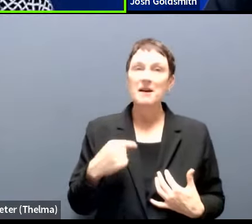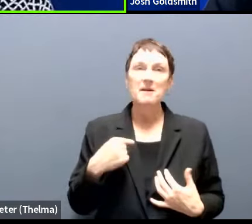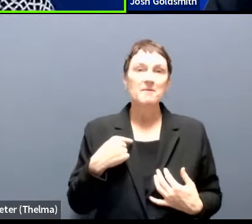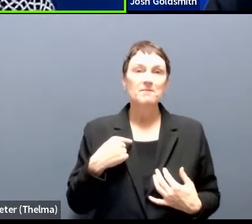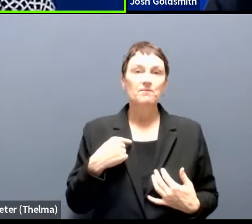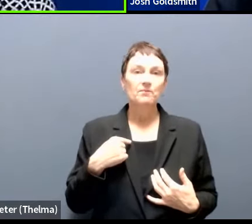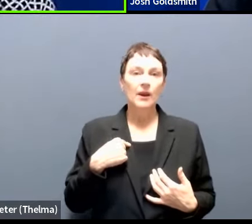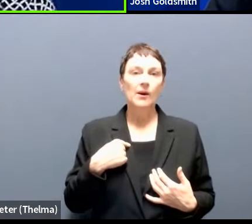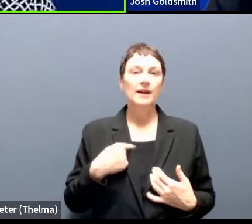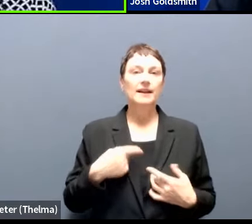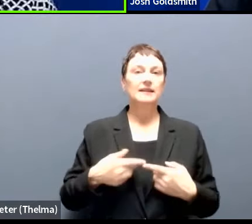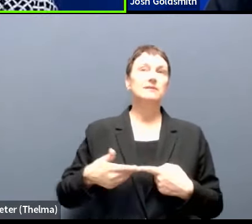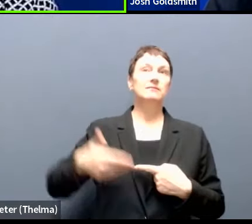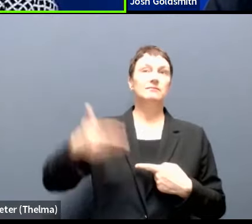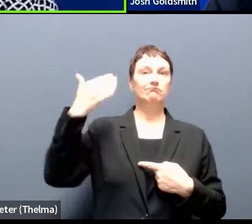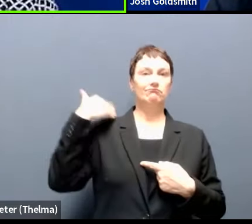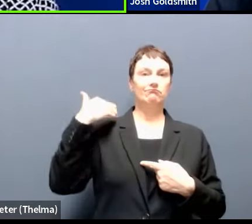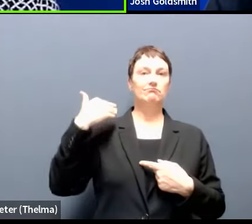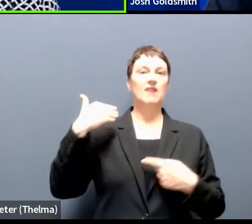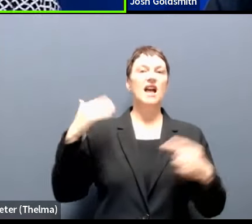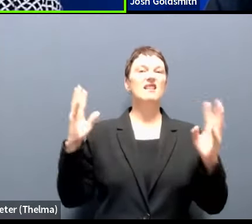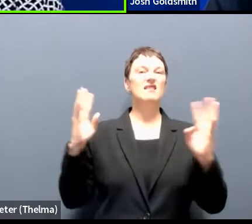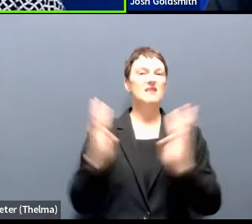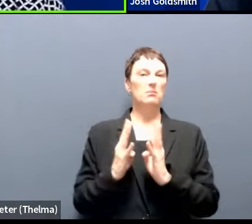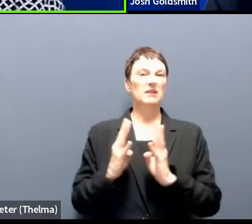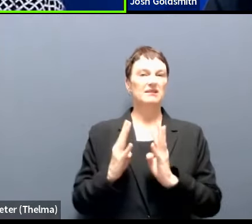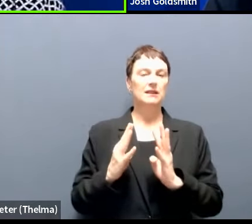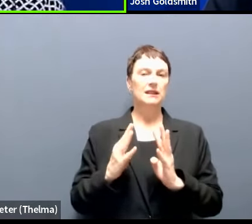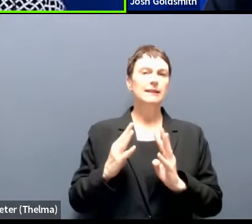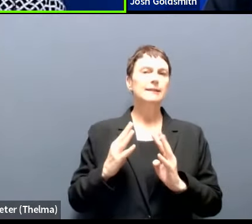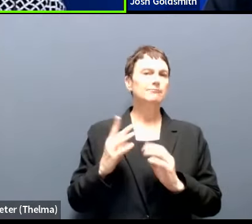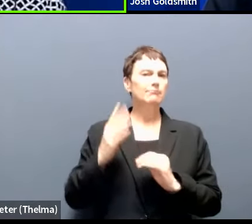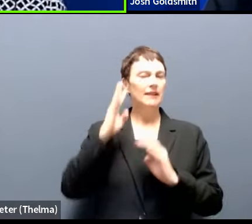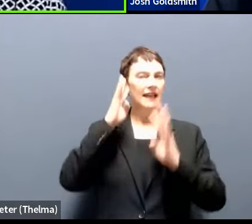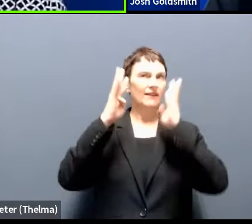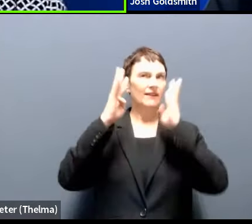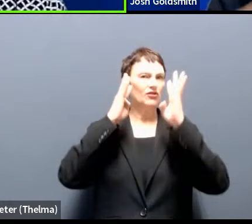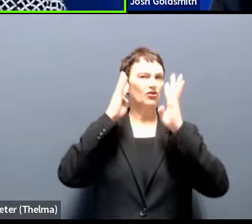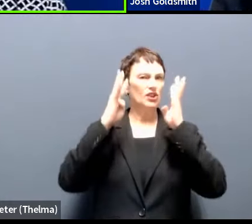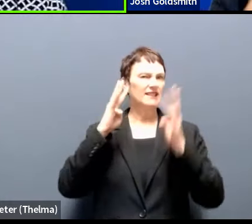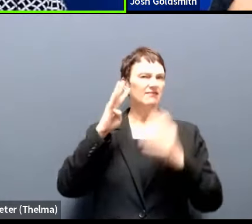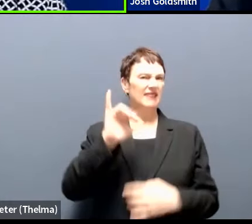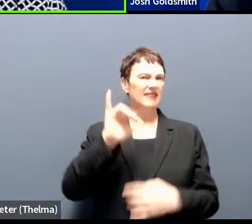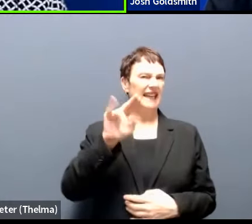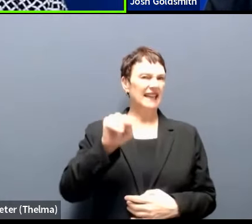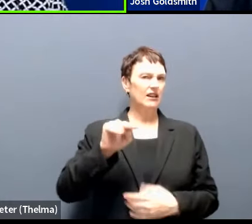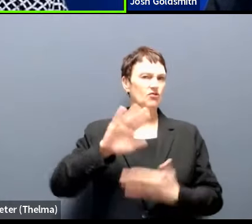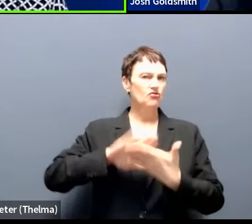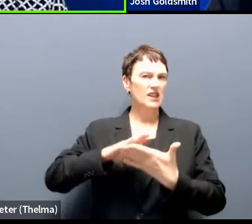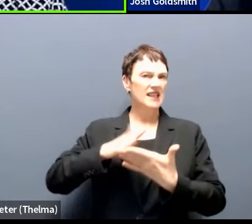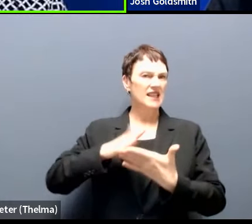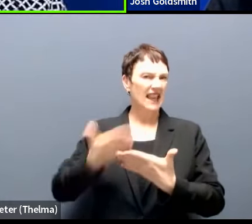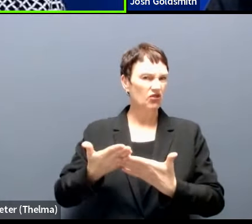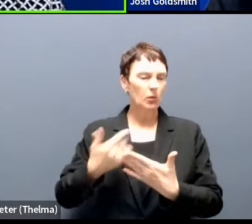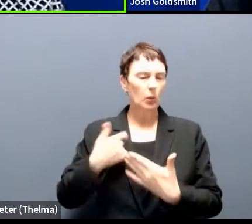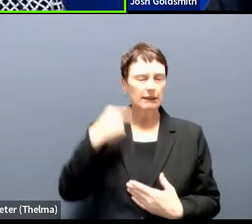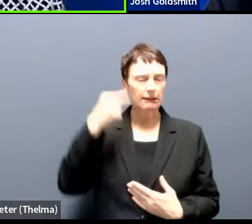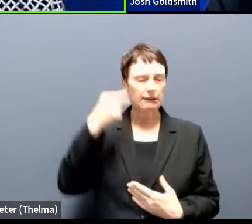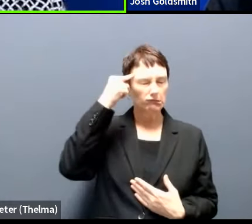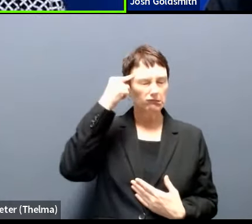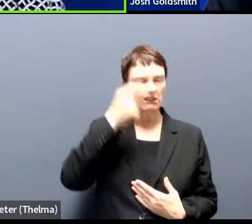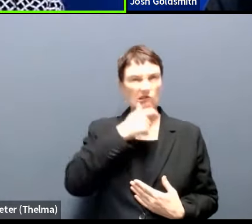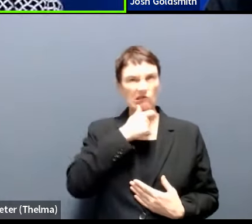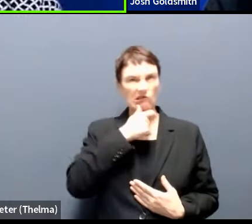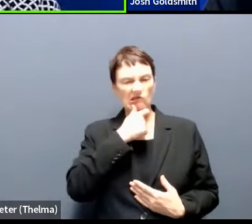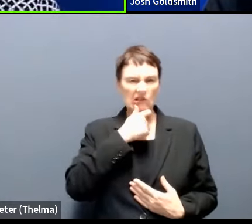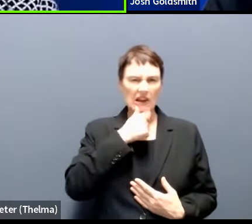Innovation in Translation Summit, we considered having a photo booth, but we were so busy and it was so last minute that we didn't get it done.